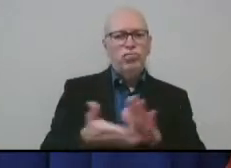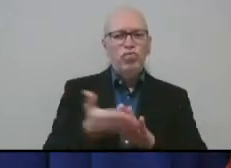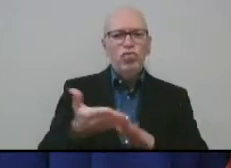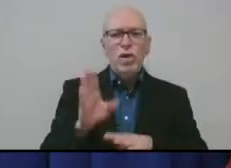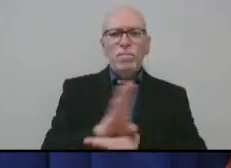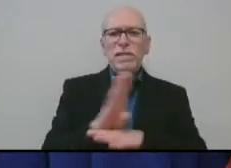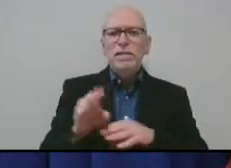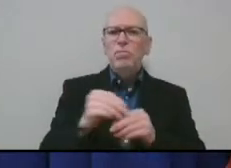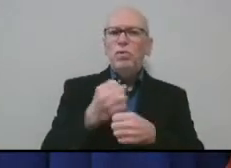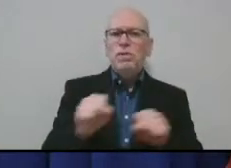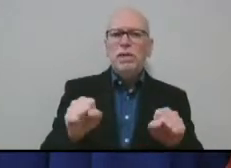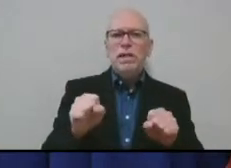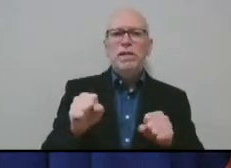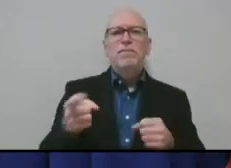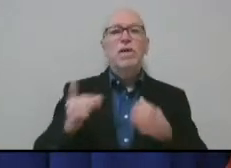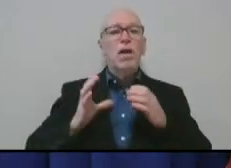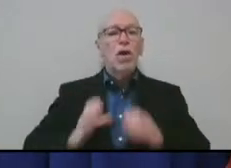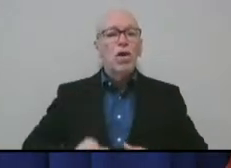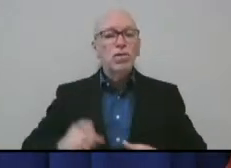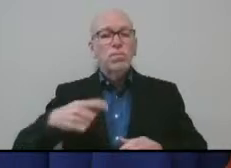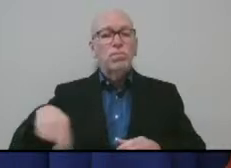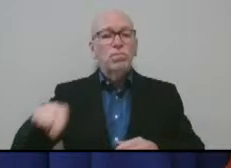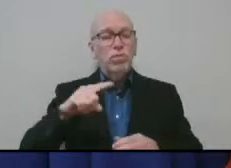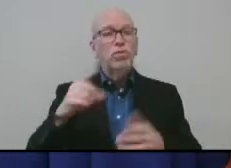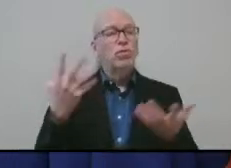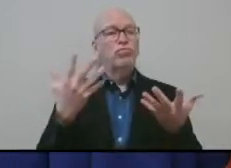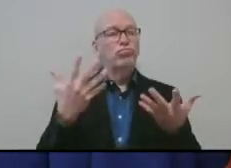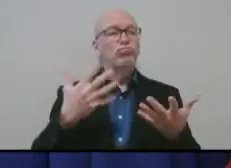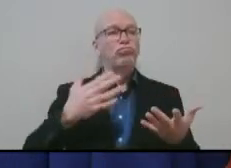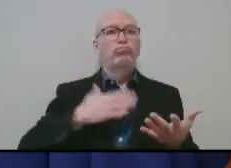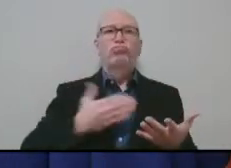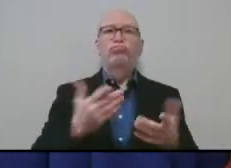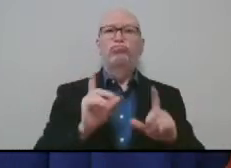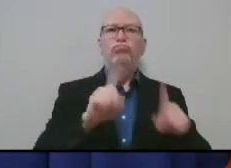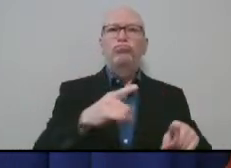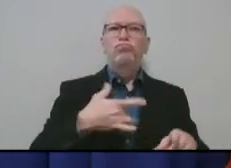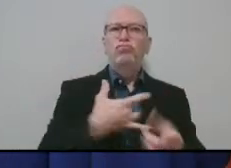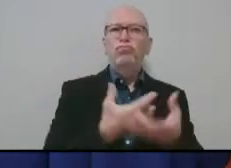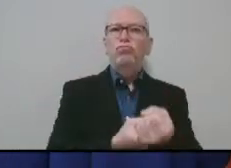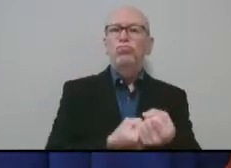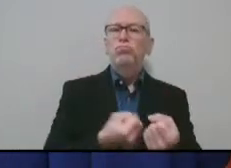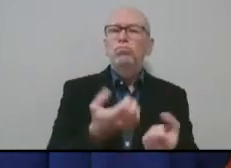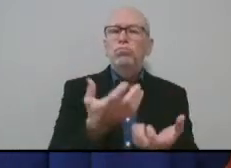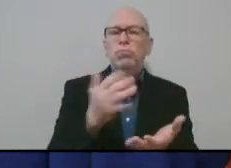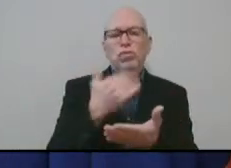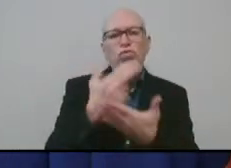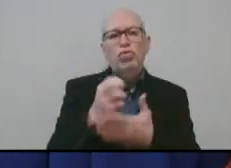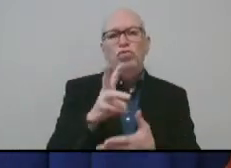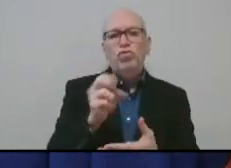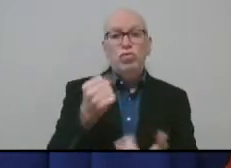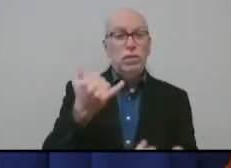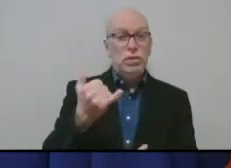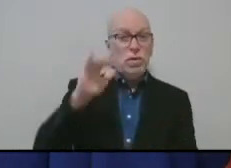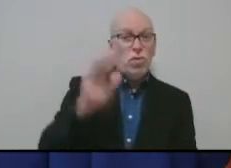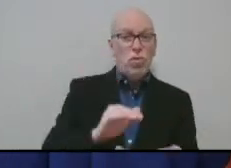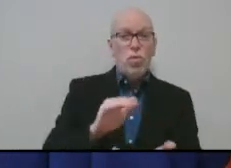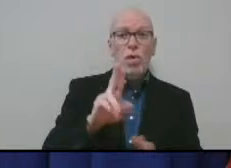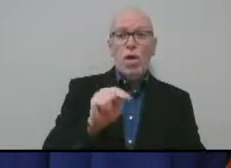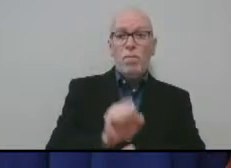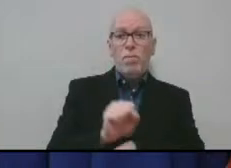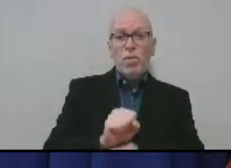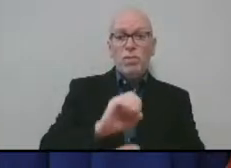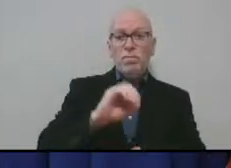consumers, customers, are taking them up on it. And this is good news. We're the lowest unemployment rate